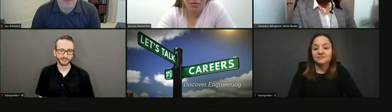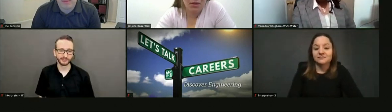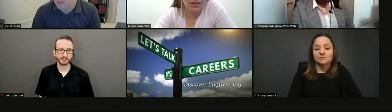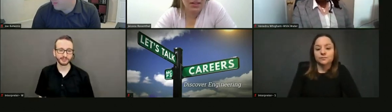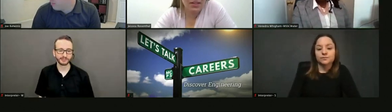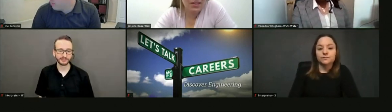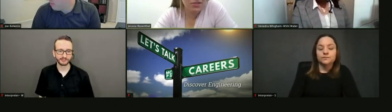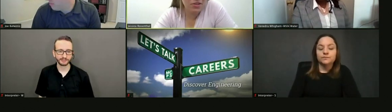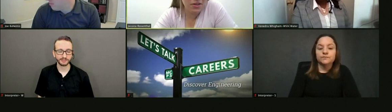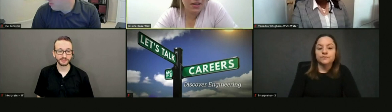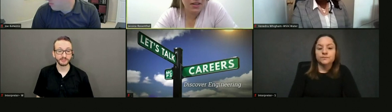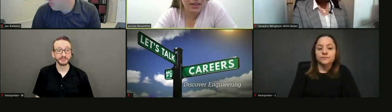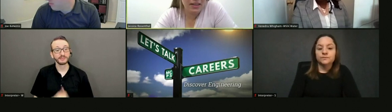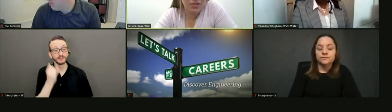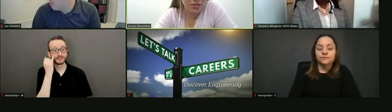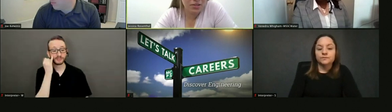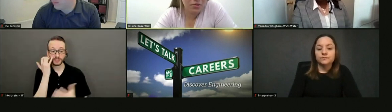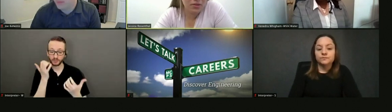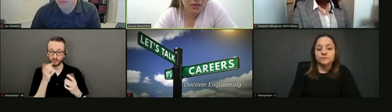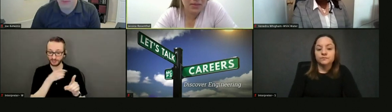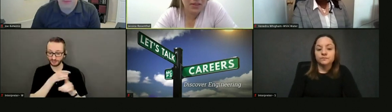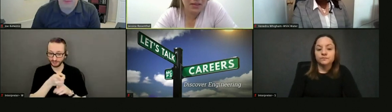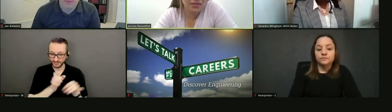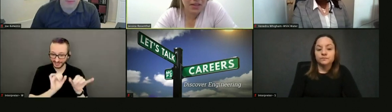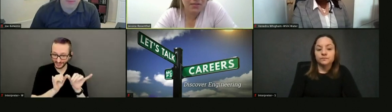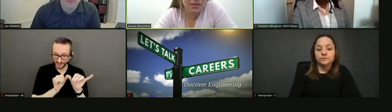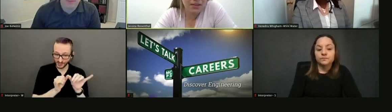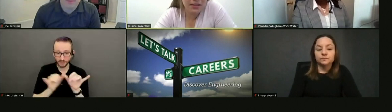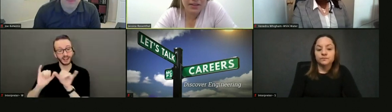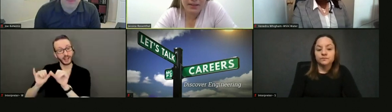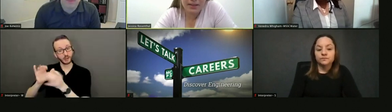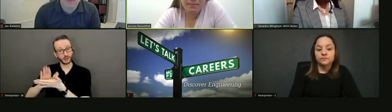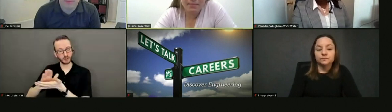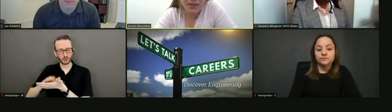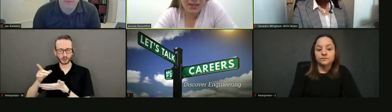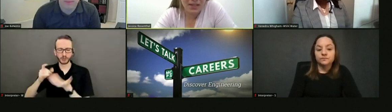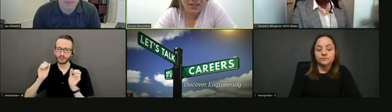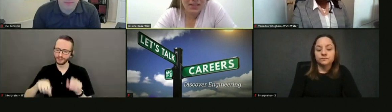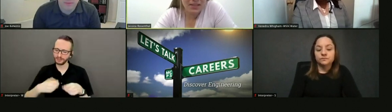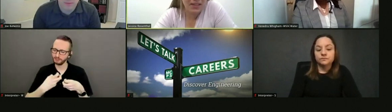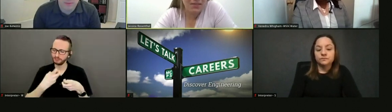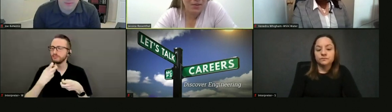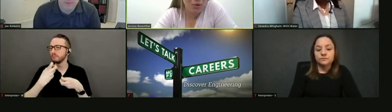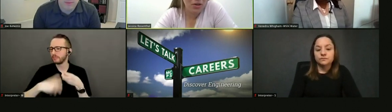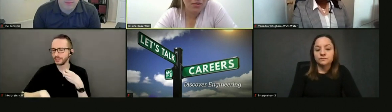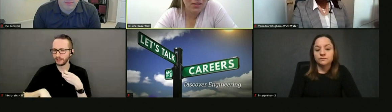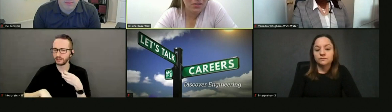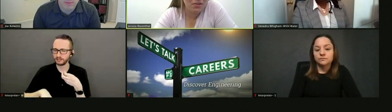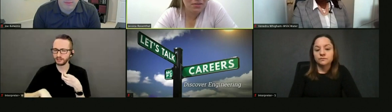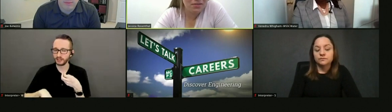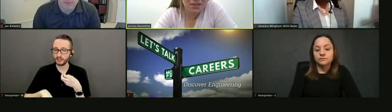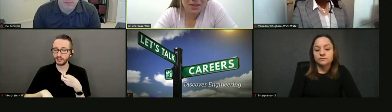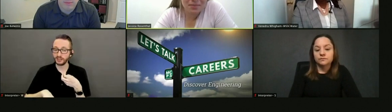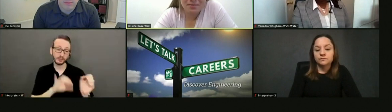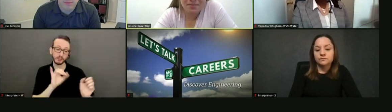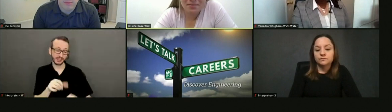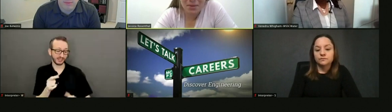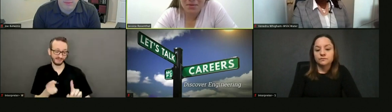Yeah, I'd say if you want to get into engineering, I think engineering school can be kind of tough, and that's kind of the point of it.